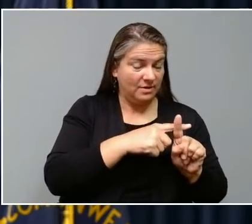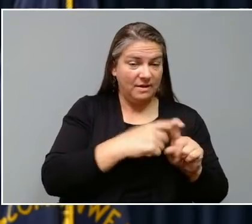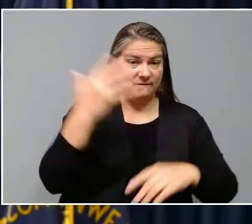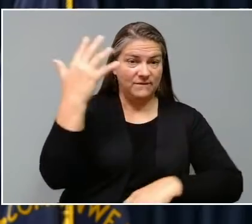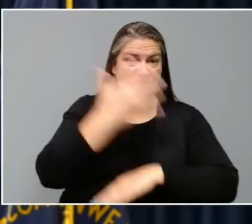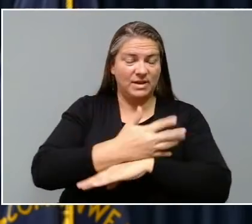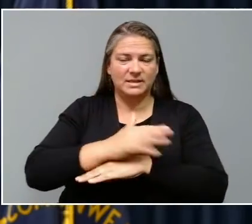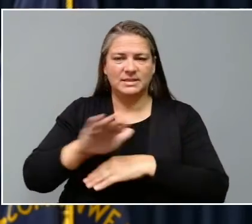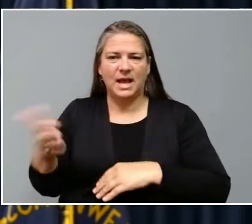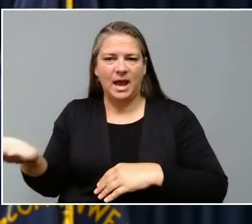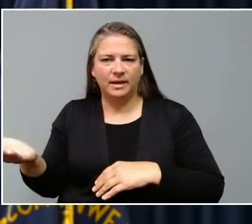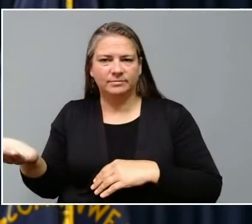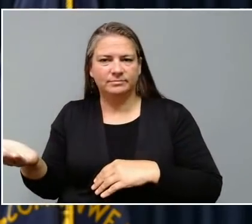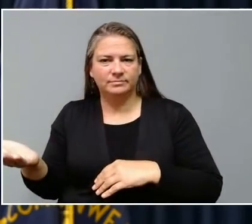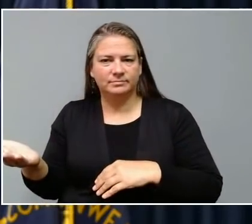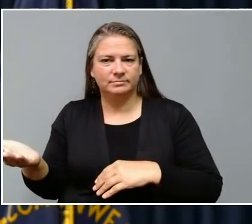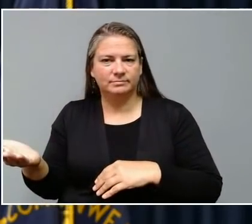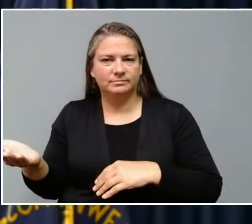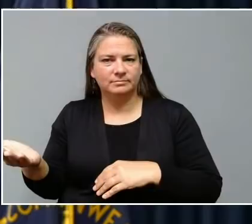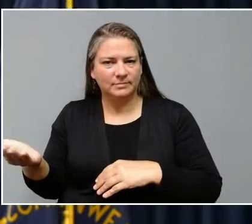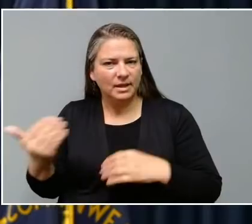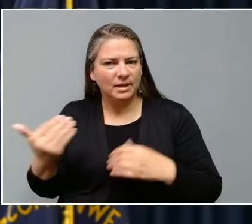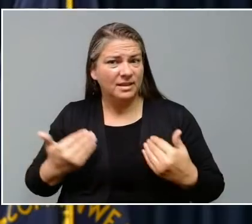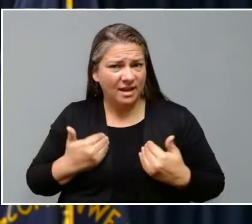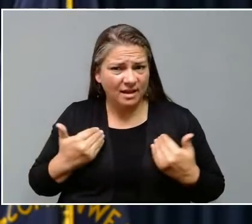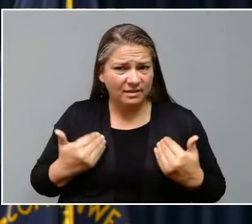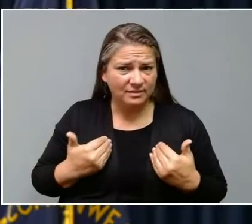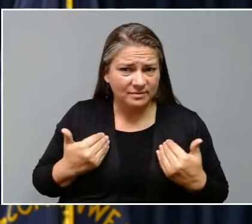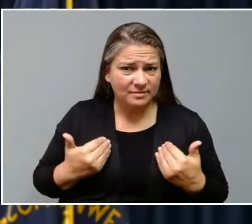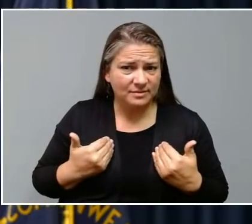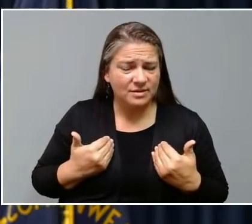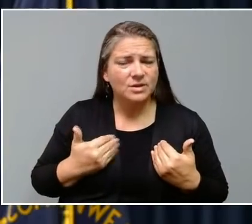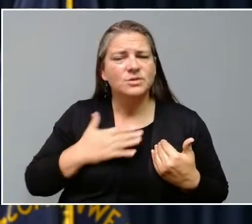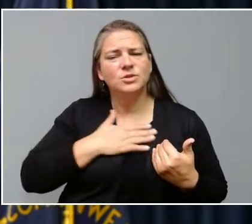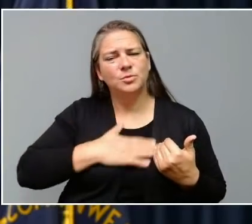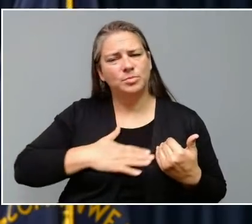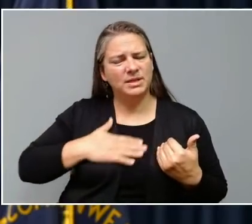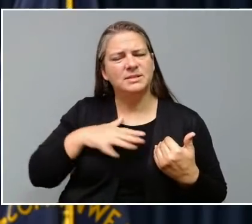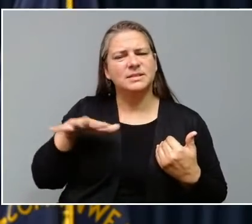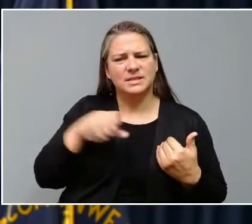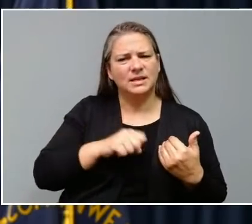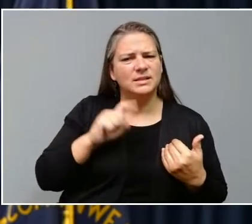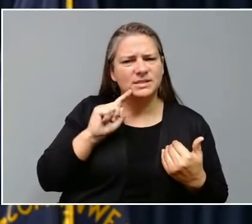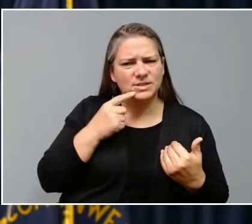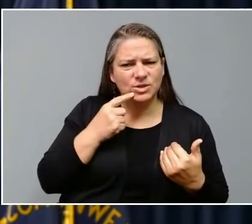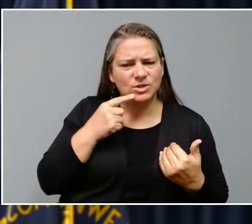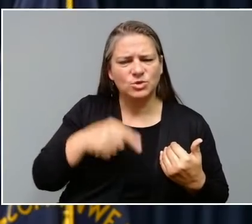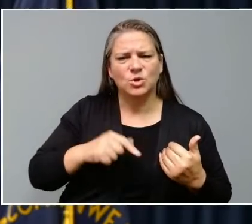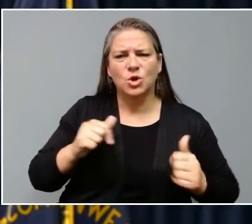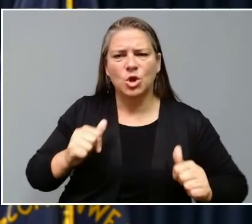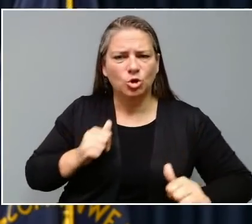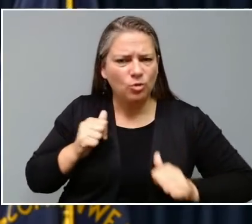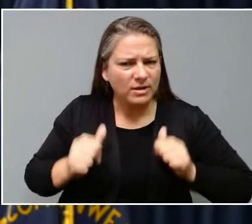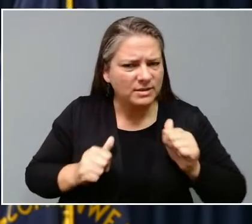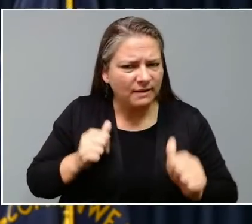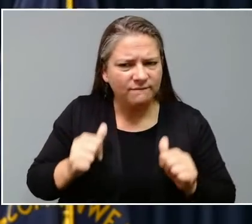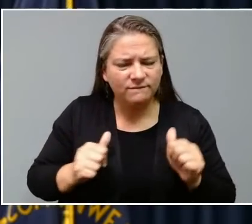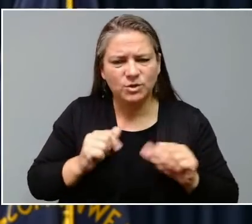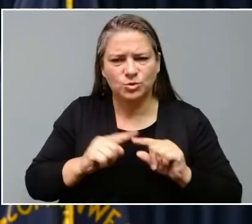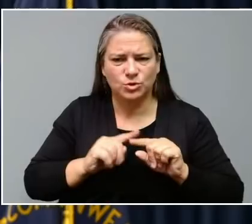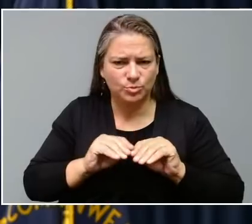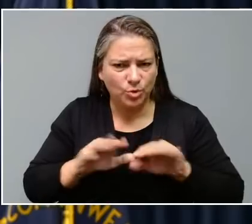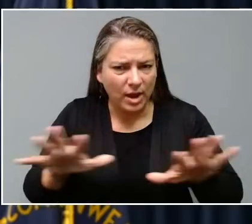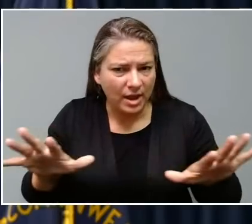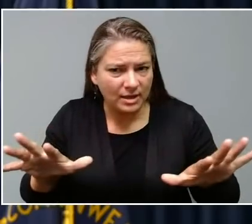fairly young as well. So please, everybody, take this seriously. It's the most aggressively spreading.